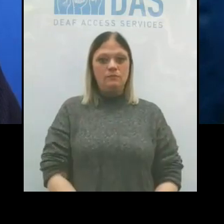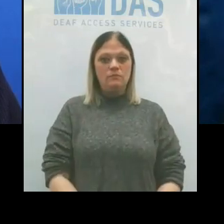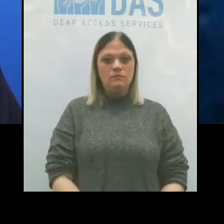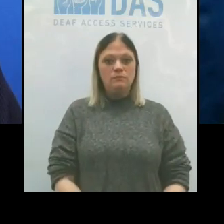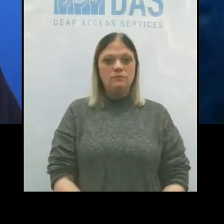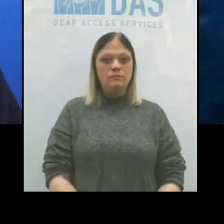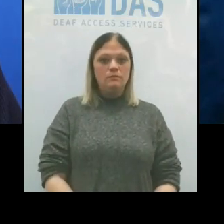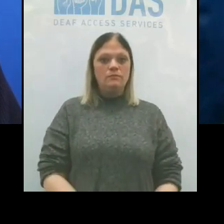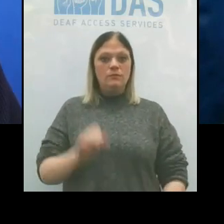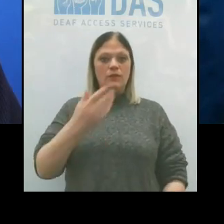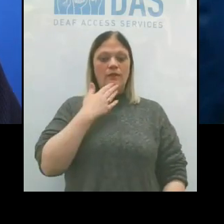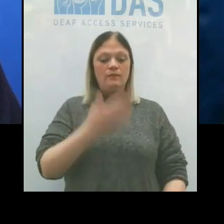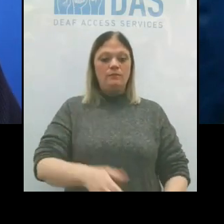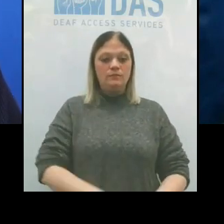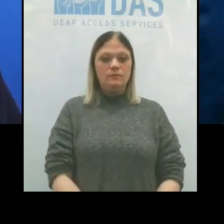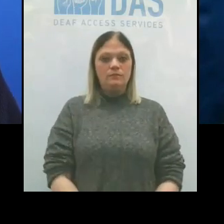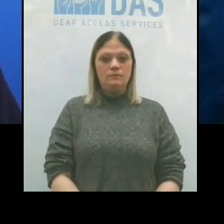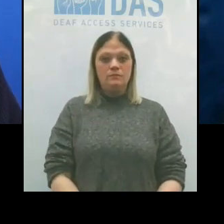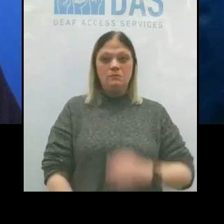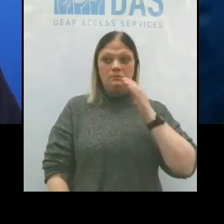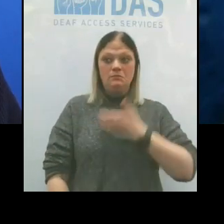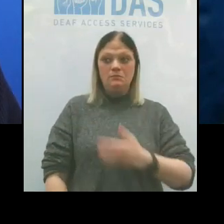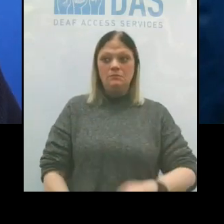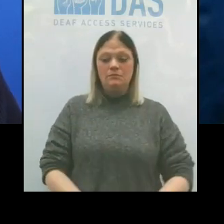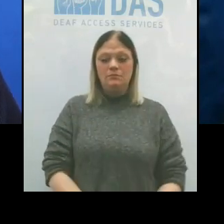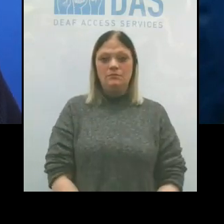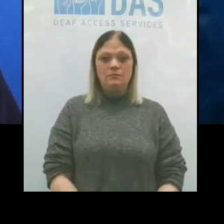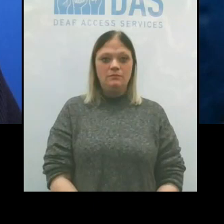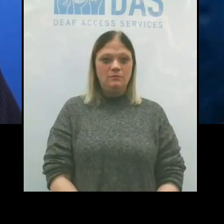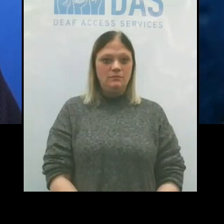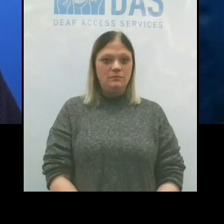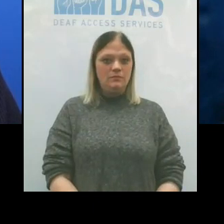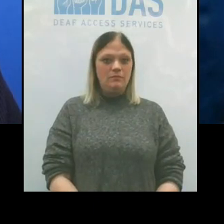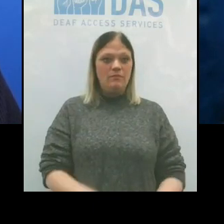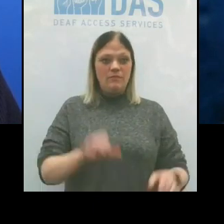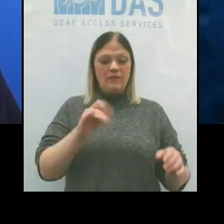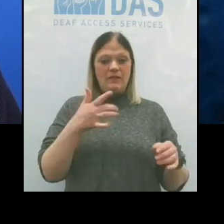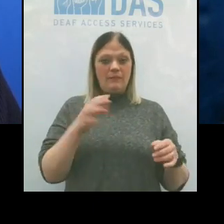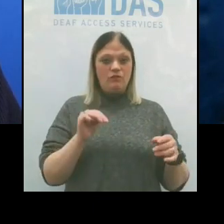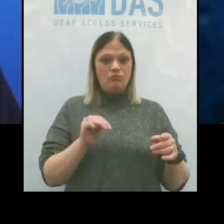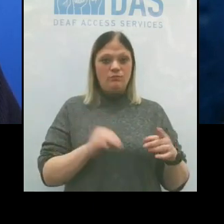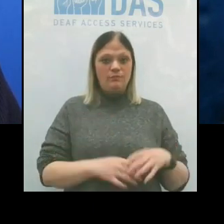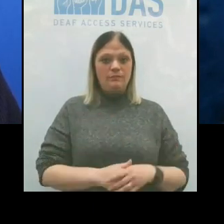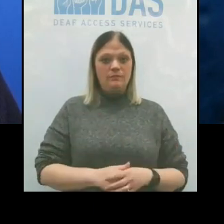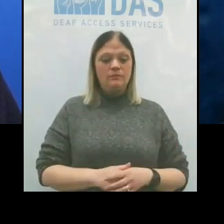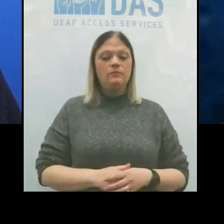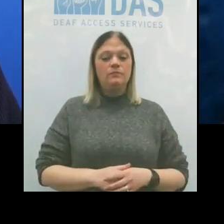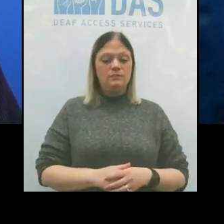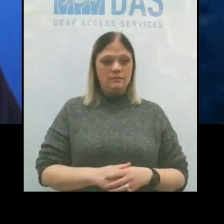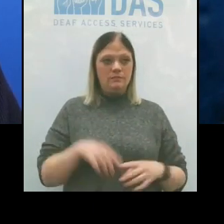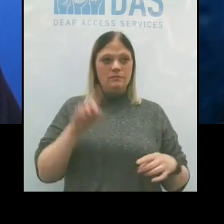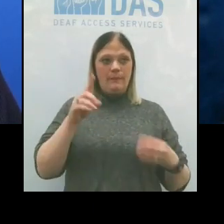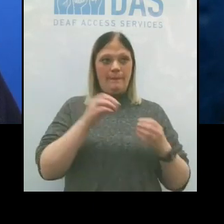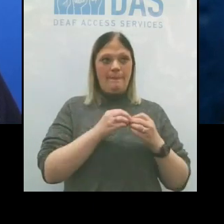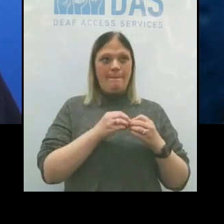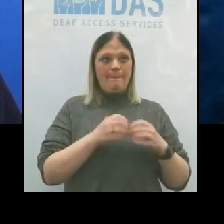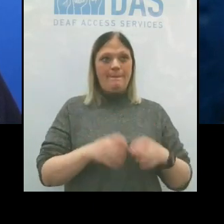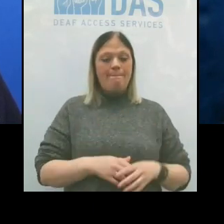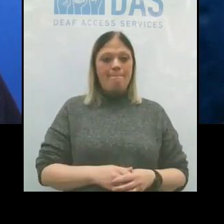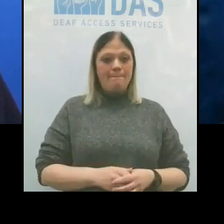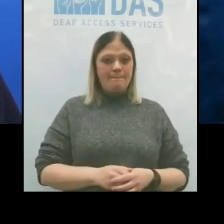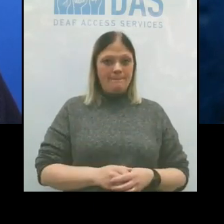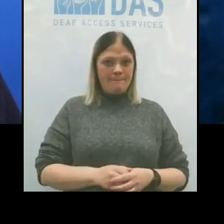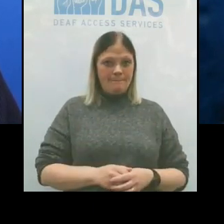Okay, thank you. You're welcome. Spectrum News, any other questions? Yeah, just one more for you.